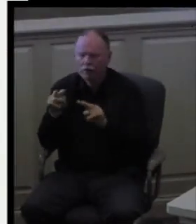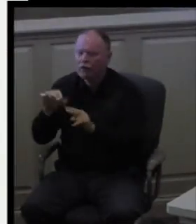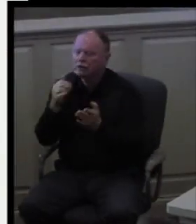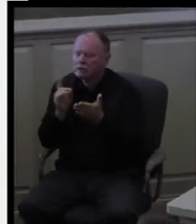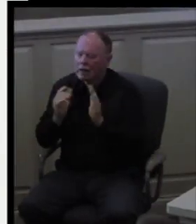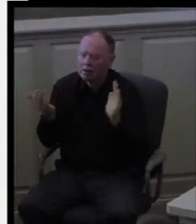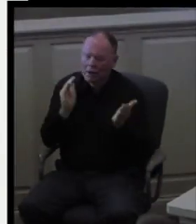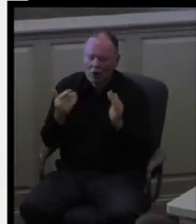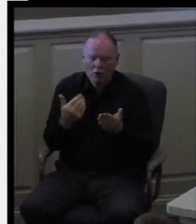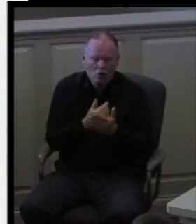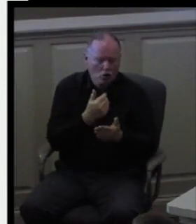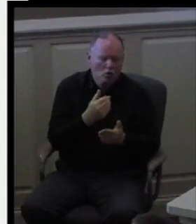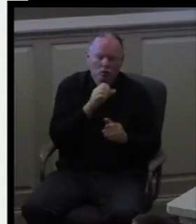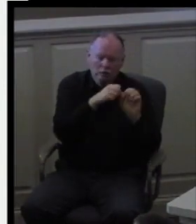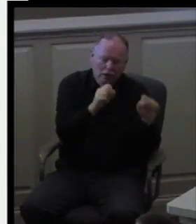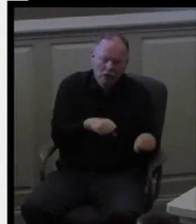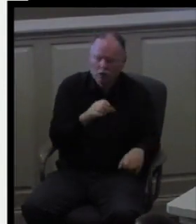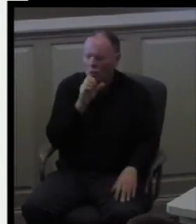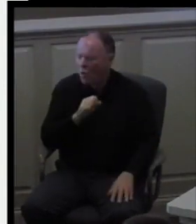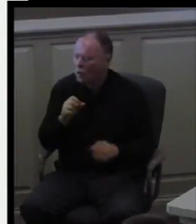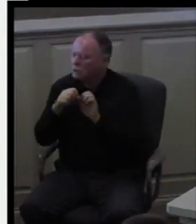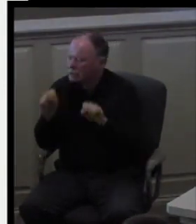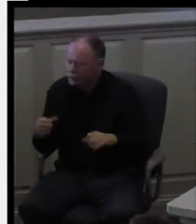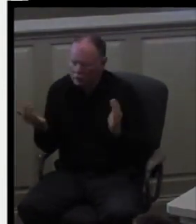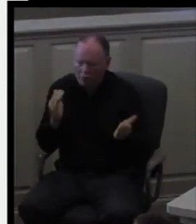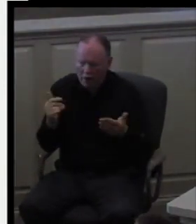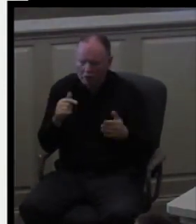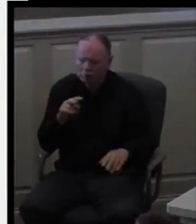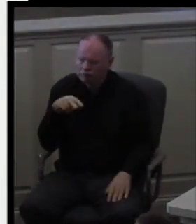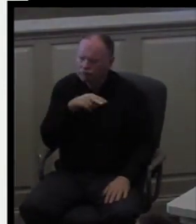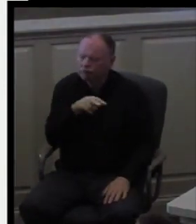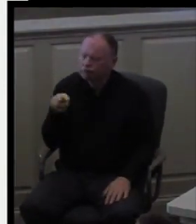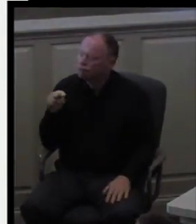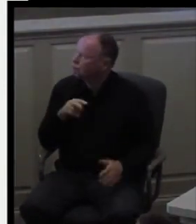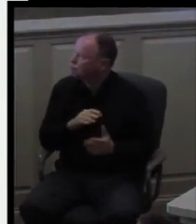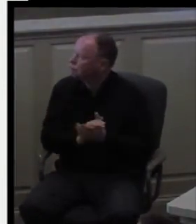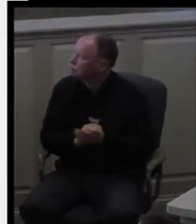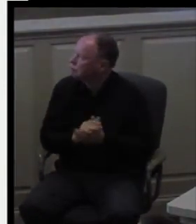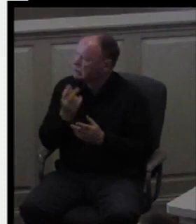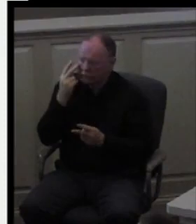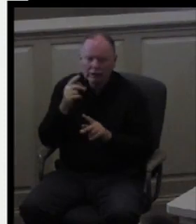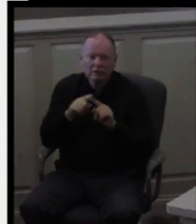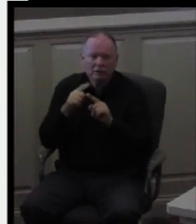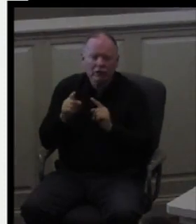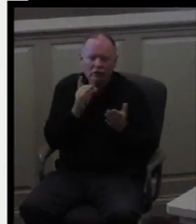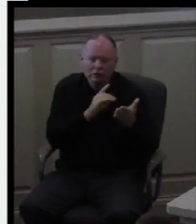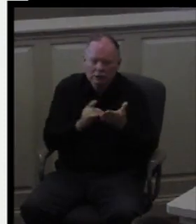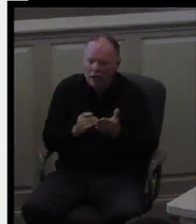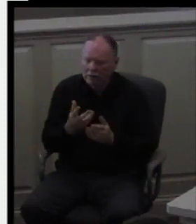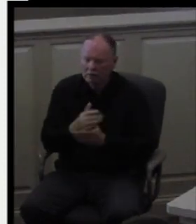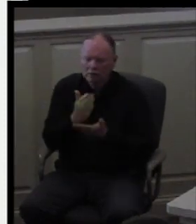both new stations and traditional stations. Some of the elements that say fire station to us, the brick,